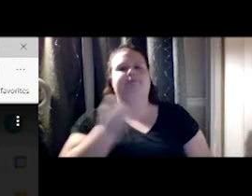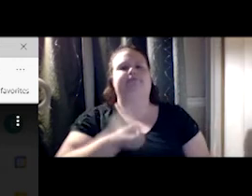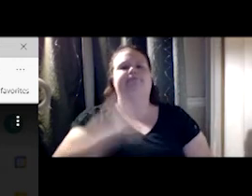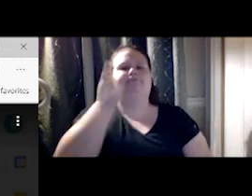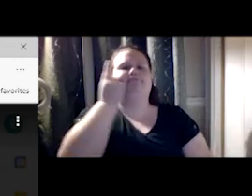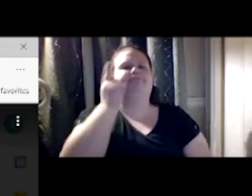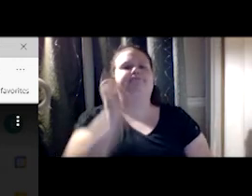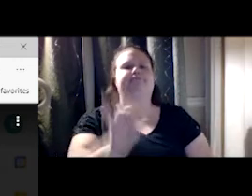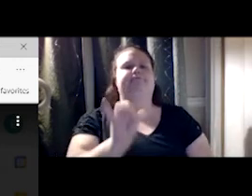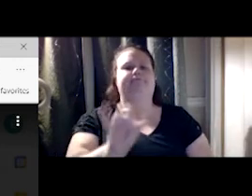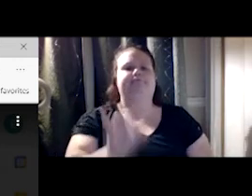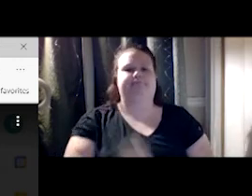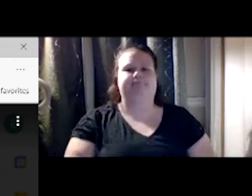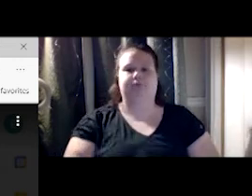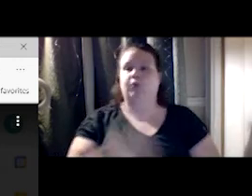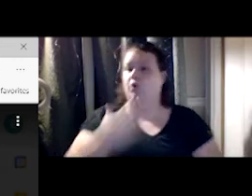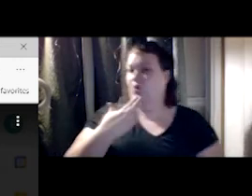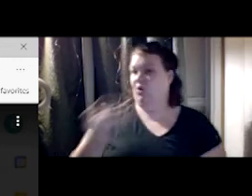Good question.